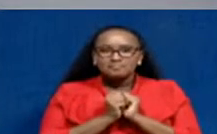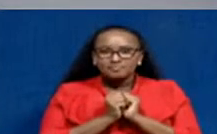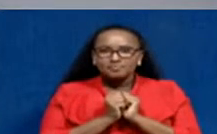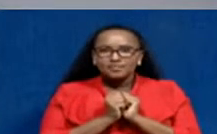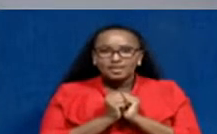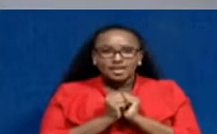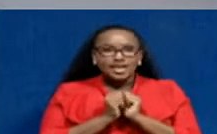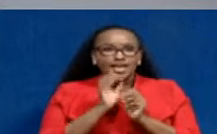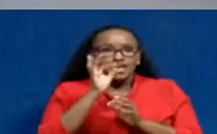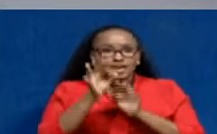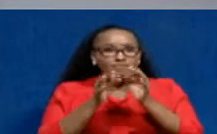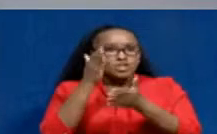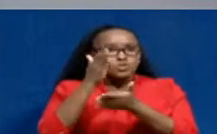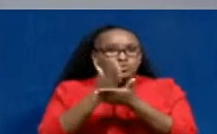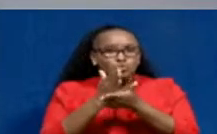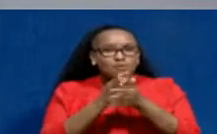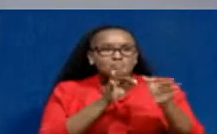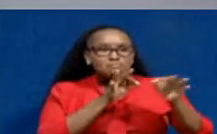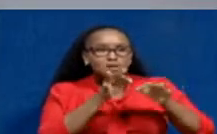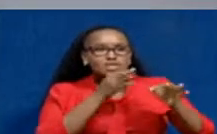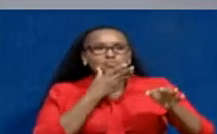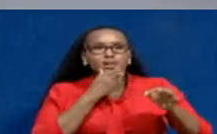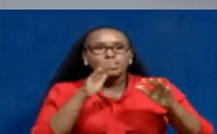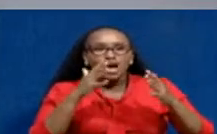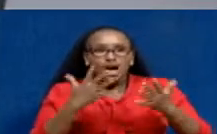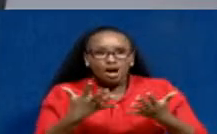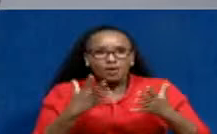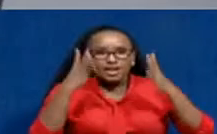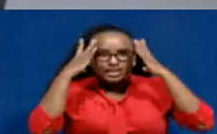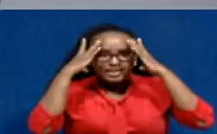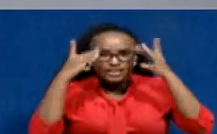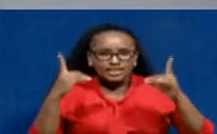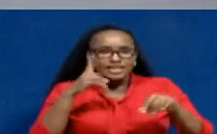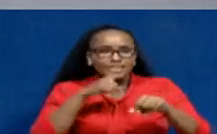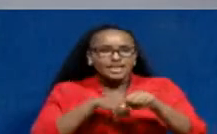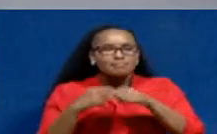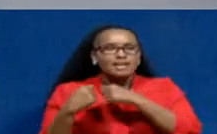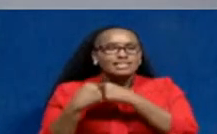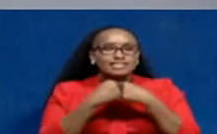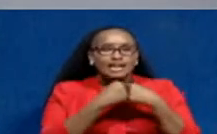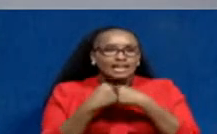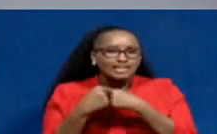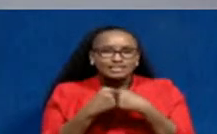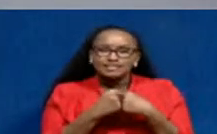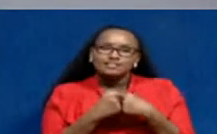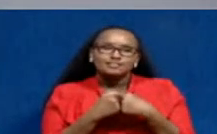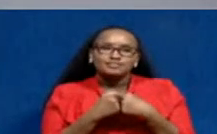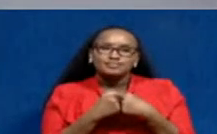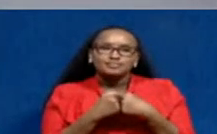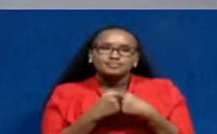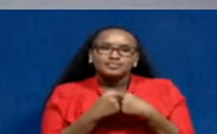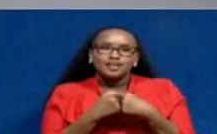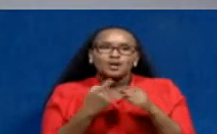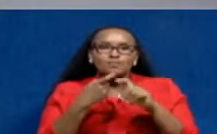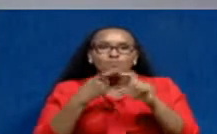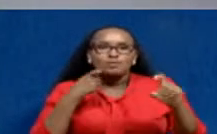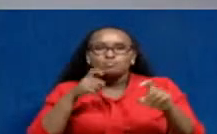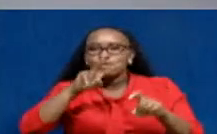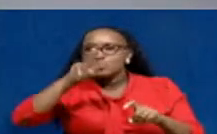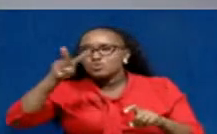If the true measure of a man, therefore, is how he stands in times of challenge and difficulties, from